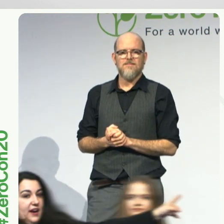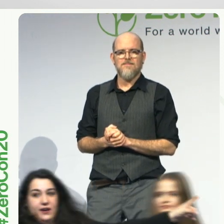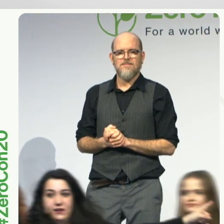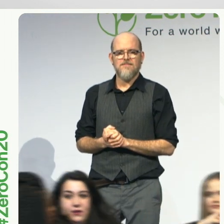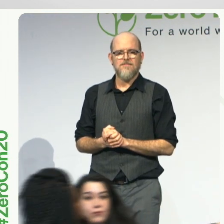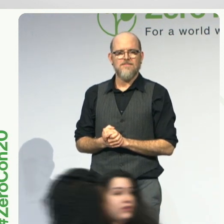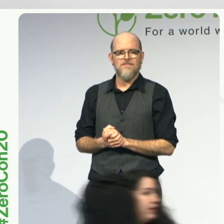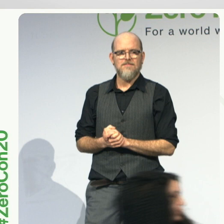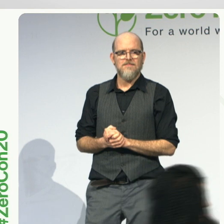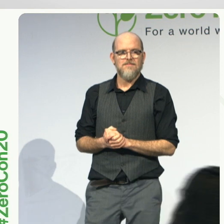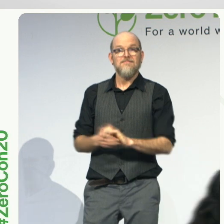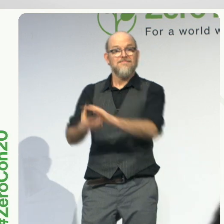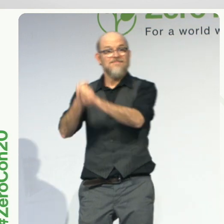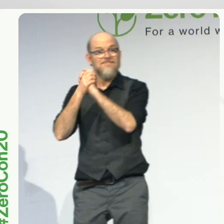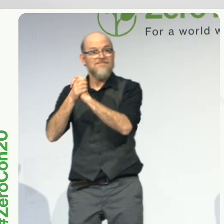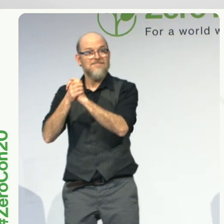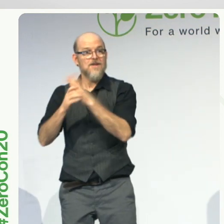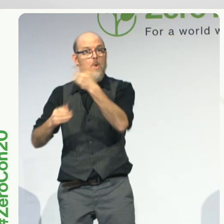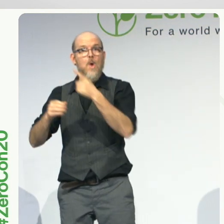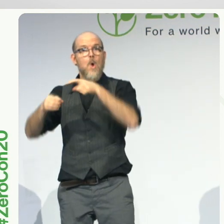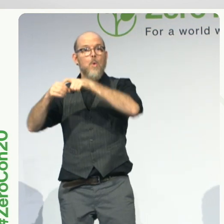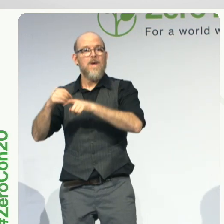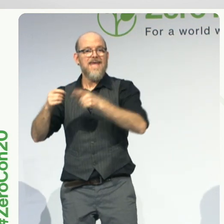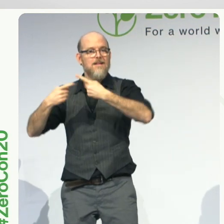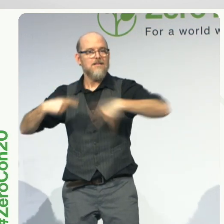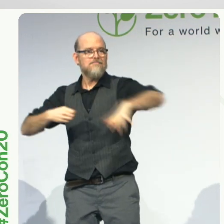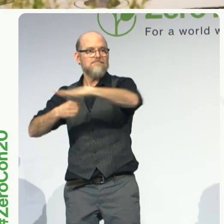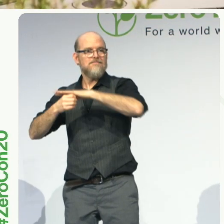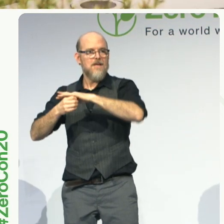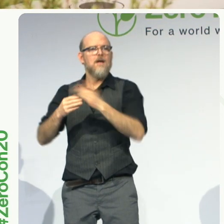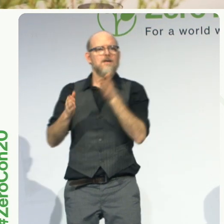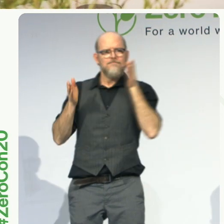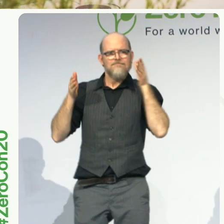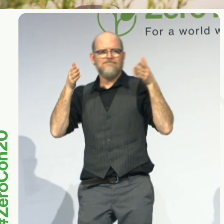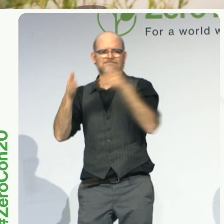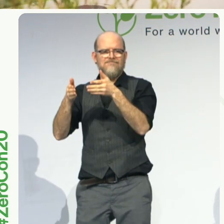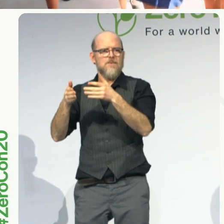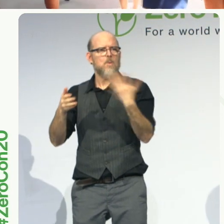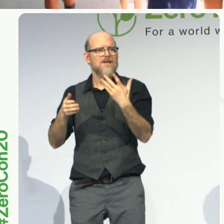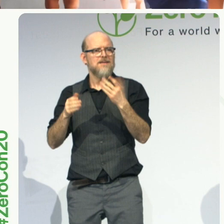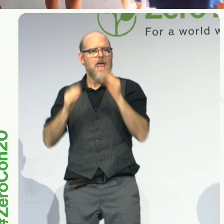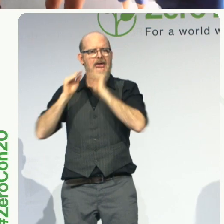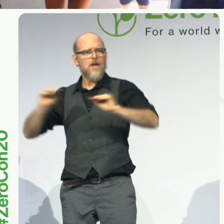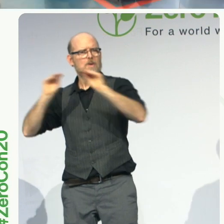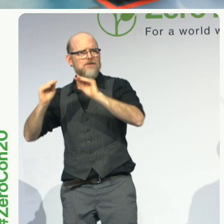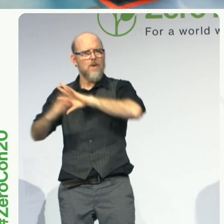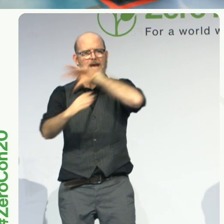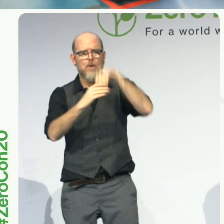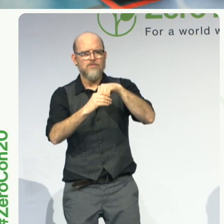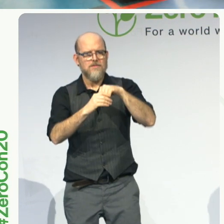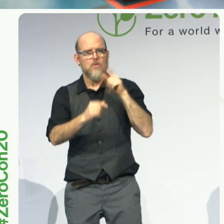Congratulations to the Queensland Department of Education's Inclusive Education Policy from Australia. Implemented